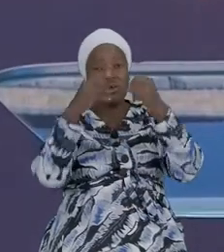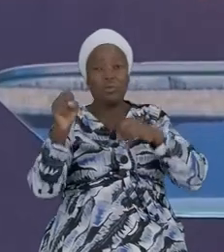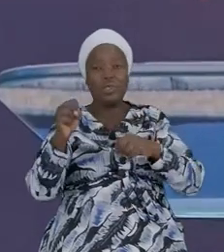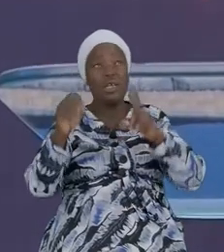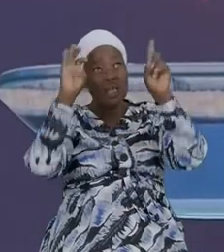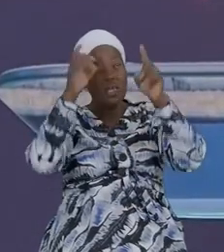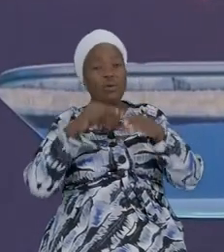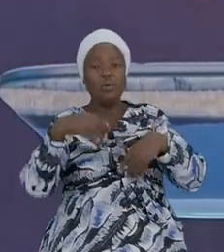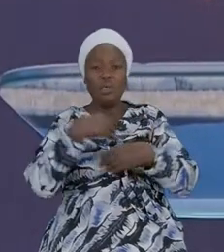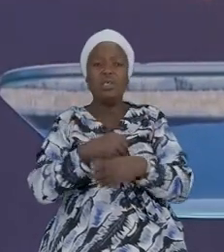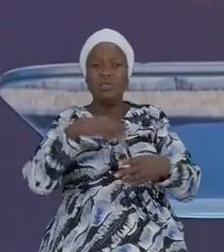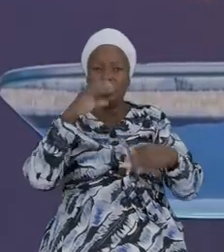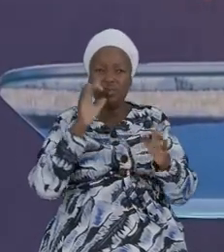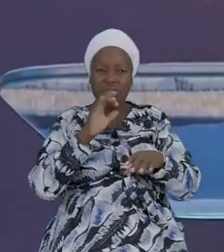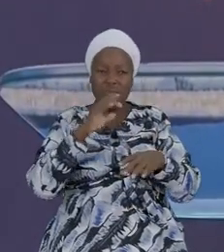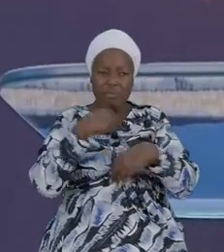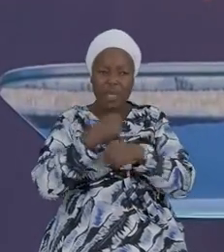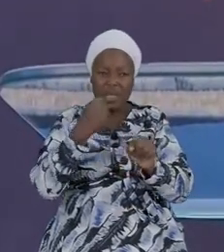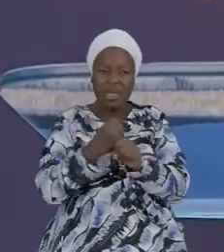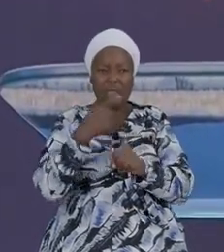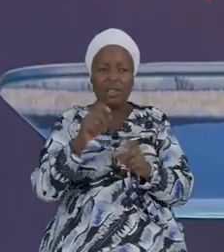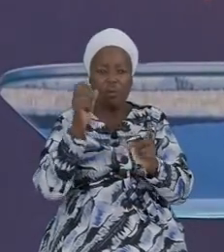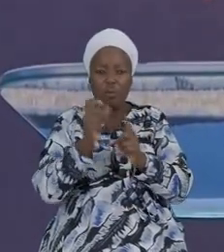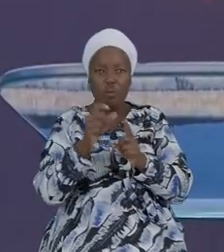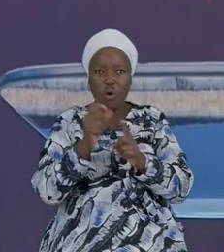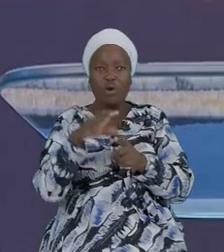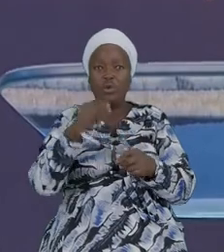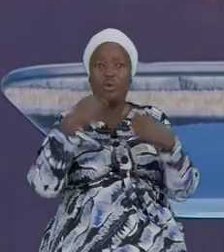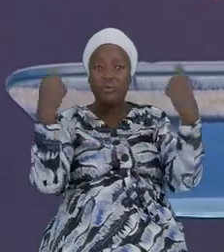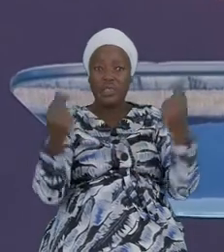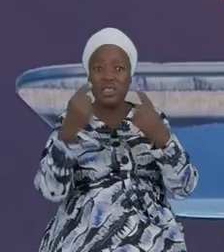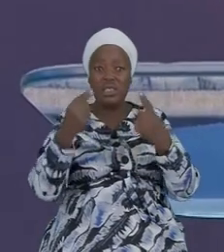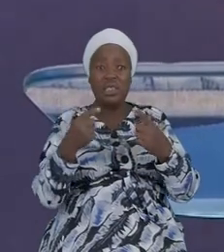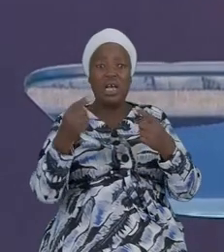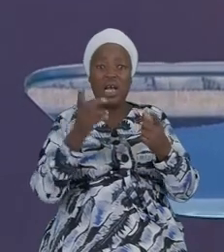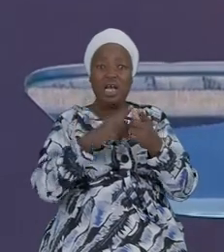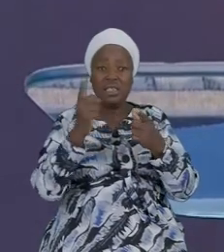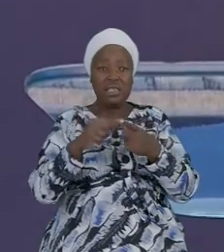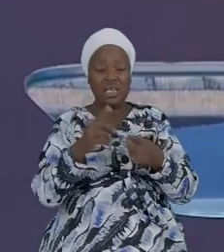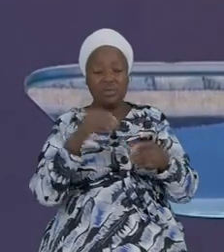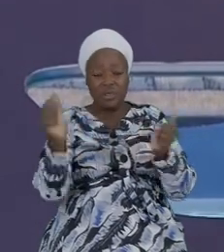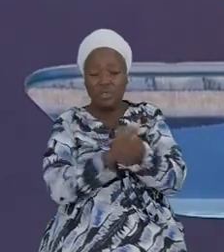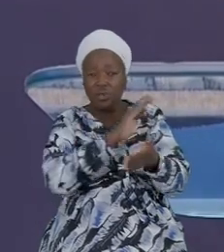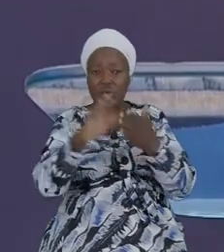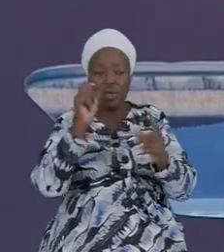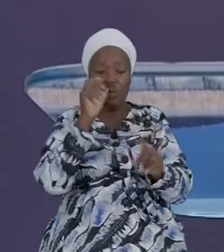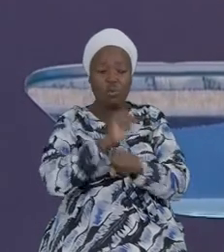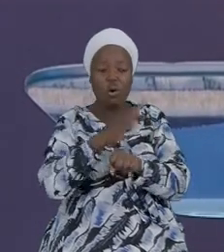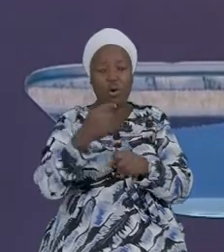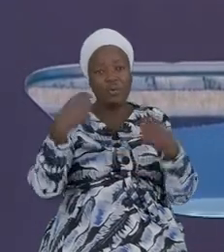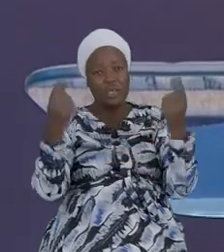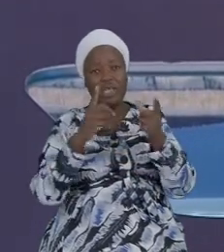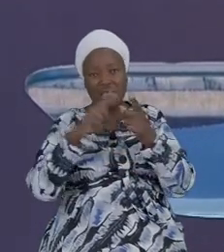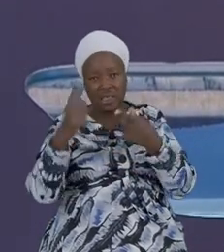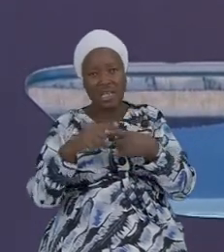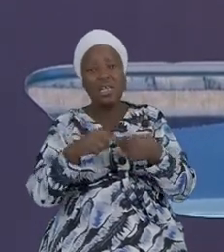will convict the world of sin. And then he will lead you to pray, because he is